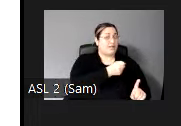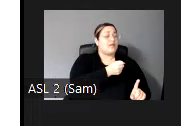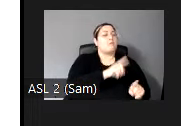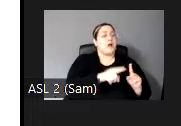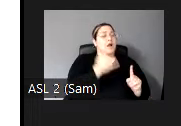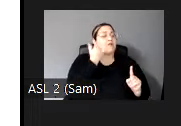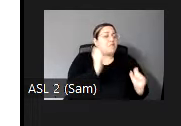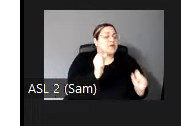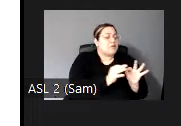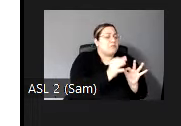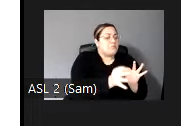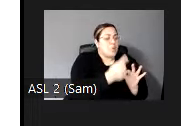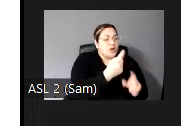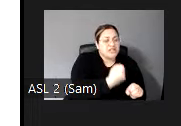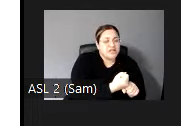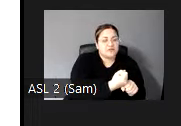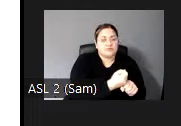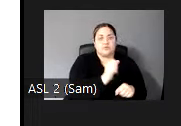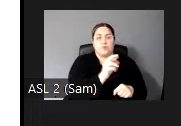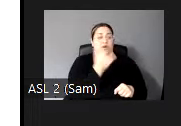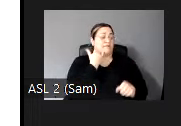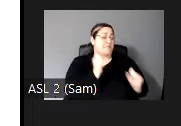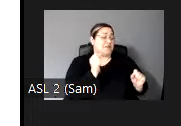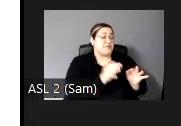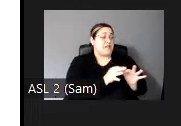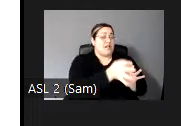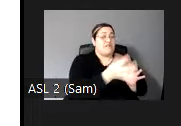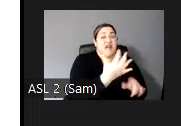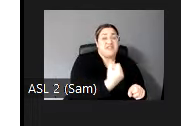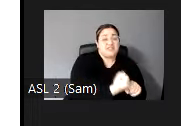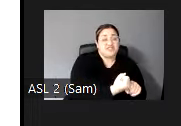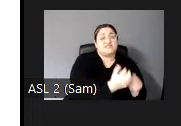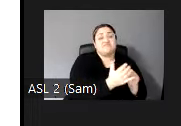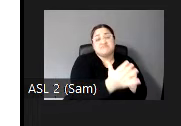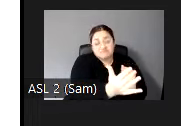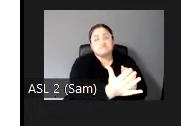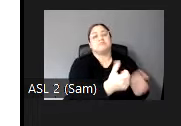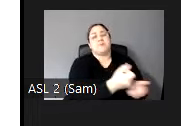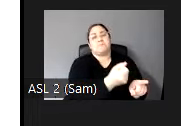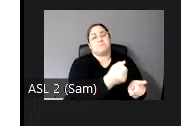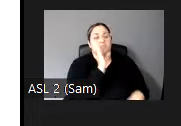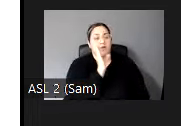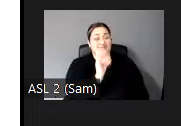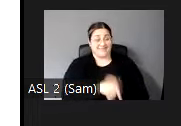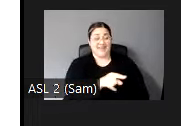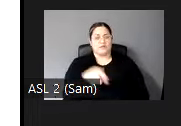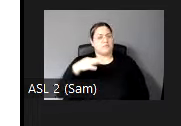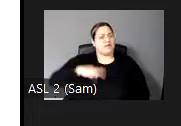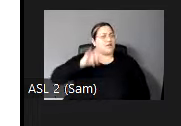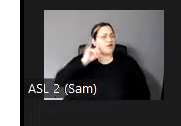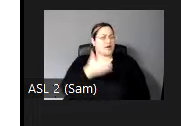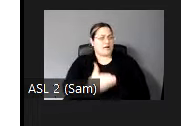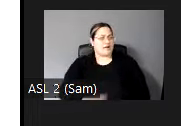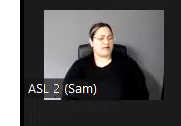to delay, and I'll just talk about Alzheimer's here, if we were able to delay the onset of dementia